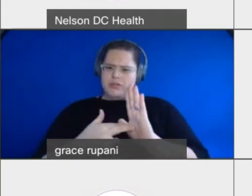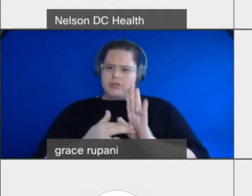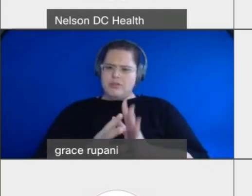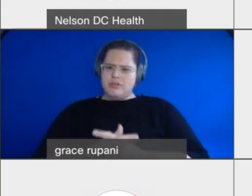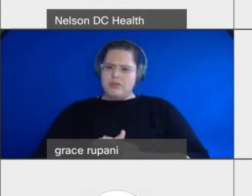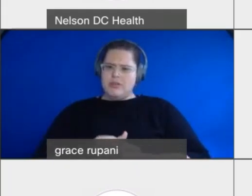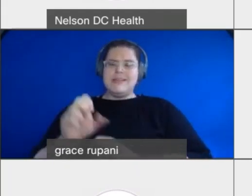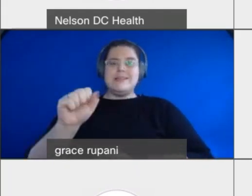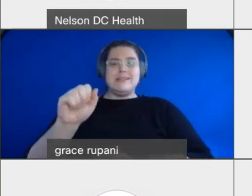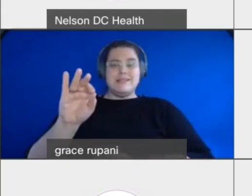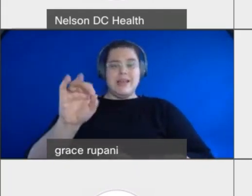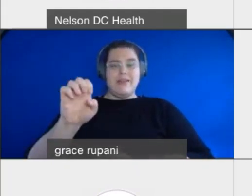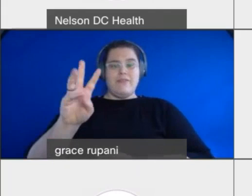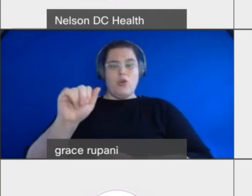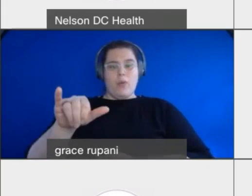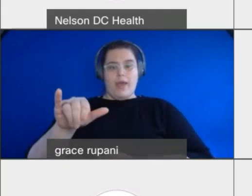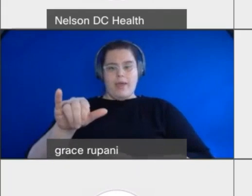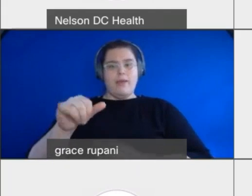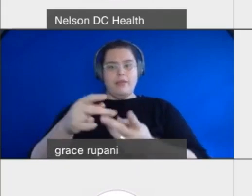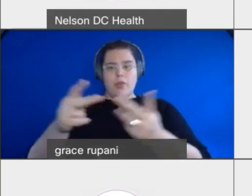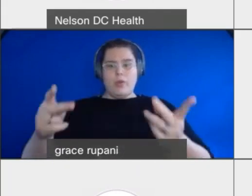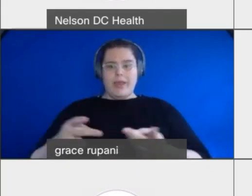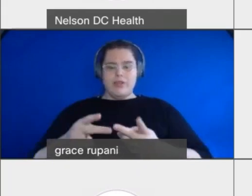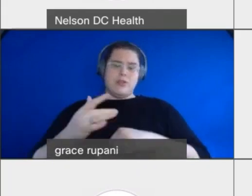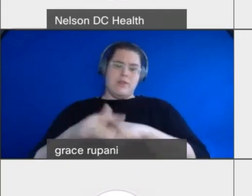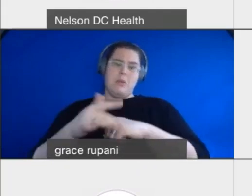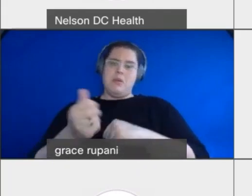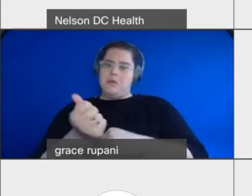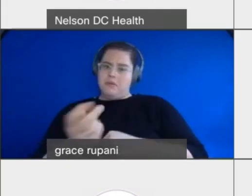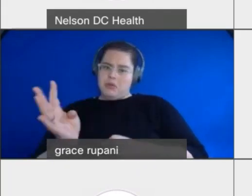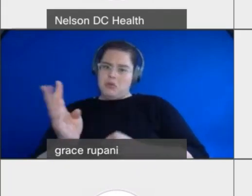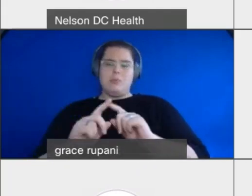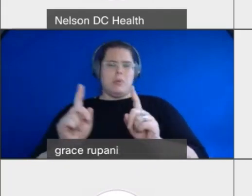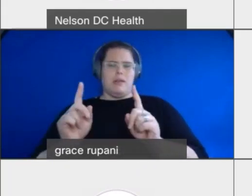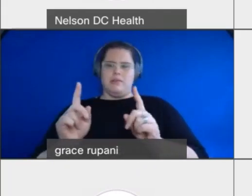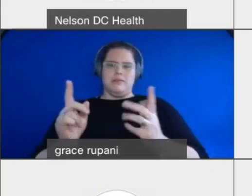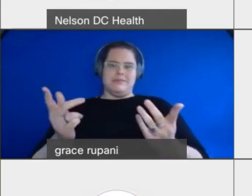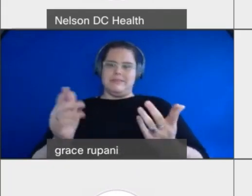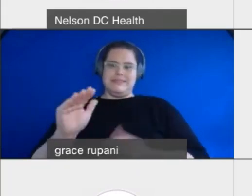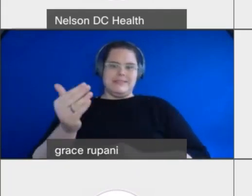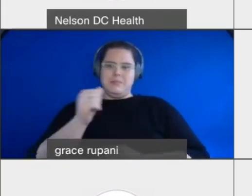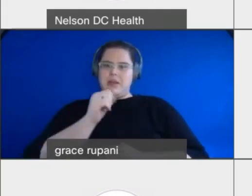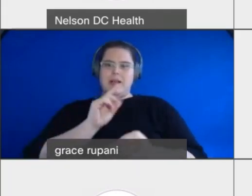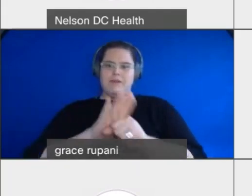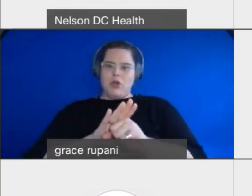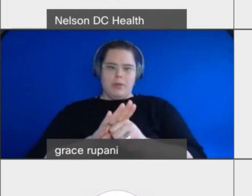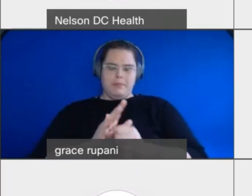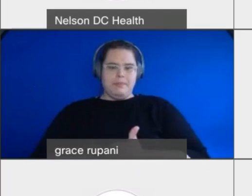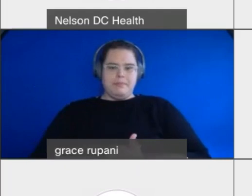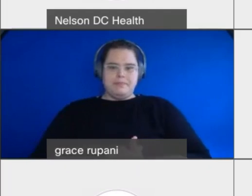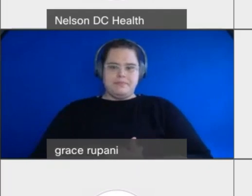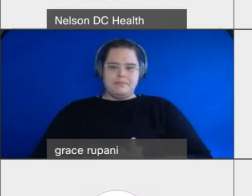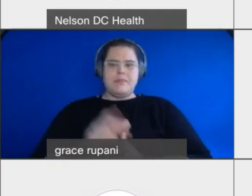but there are some issues with confirmation. What is DC Health doing regarding availability of